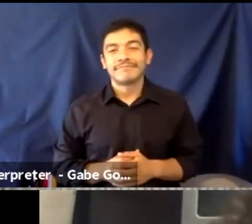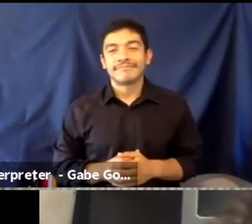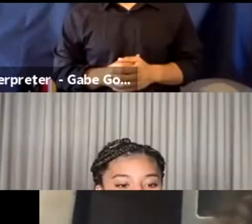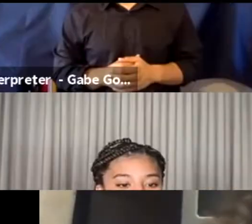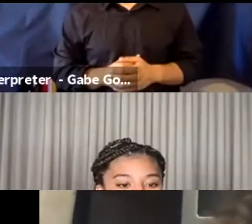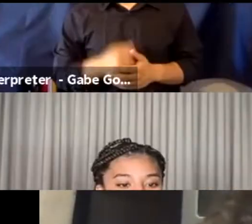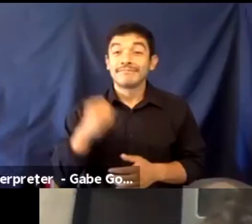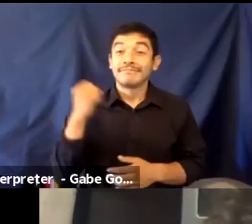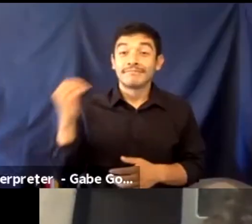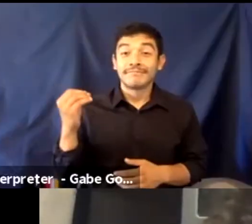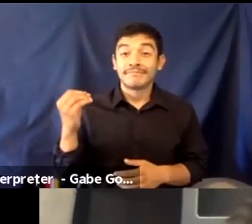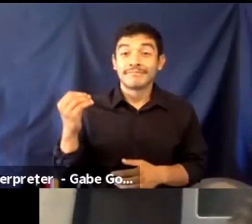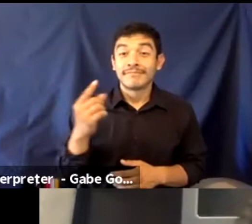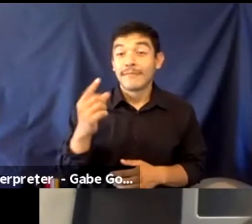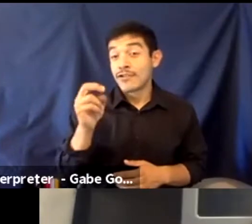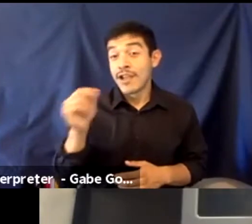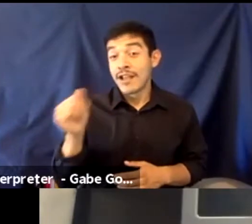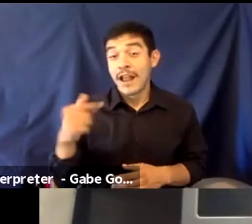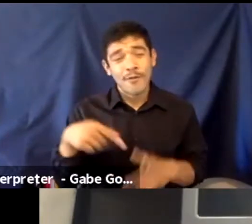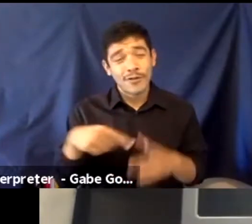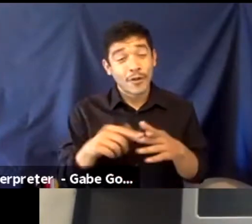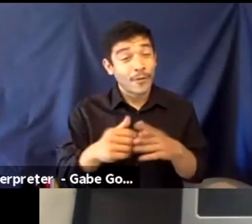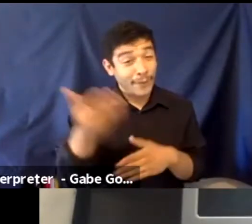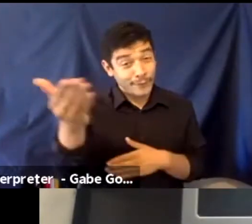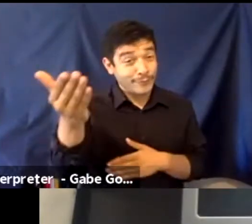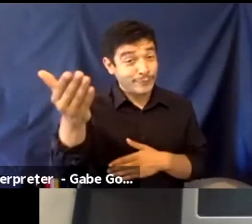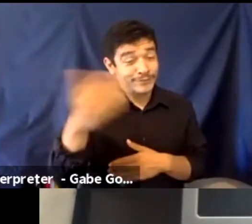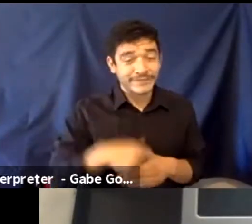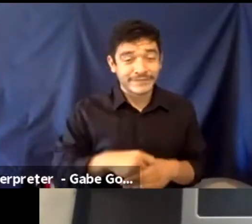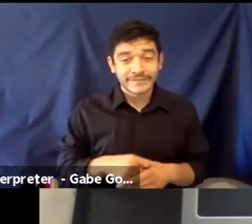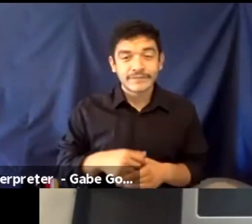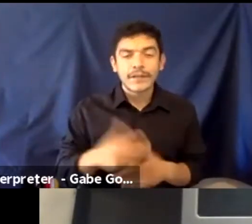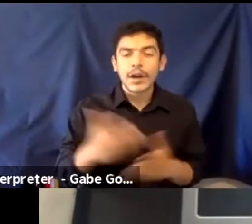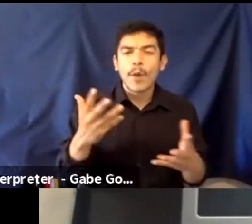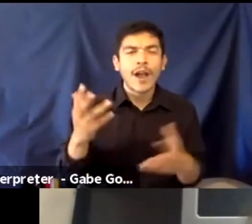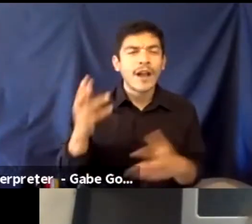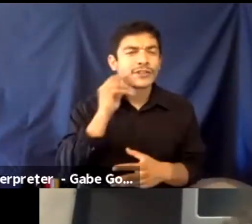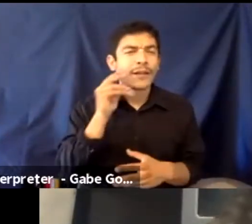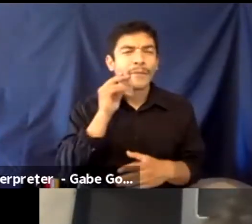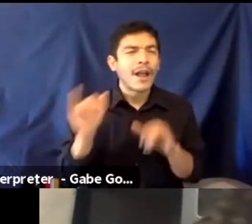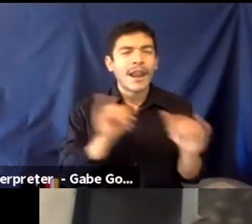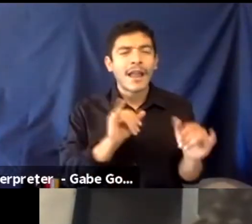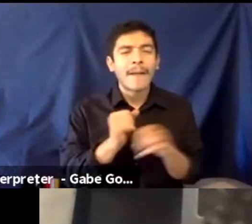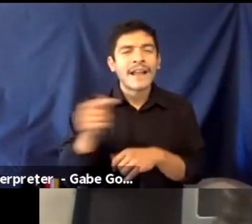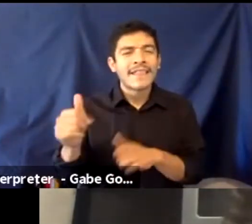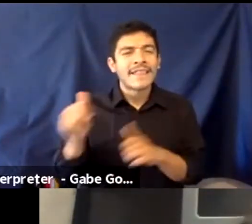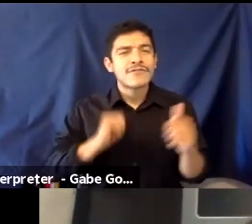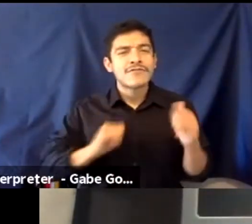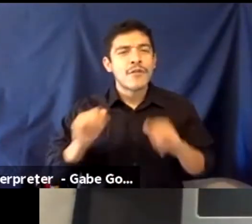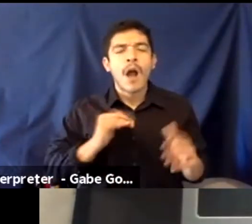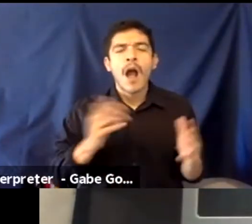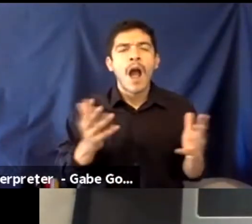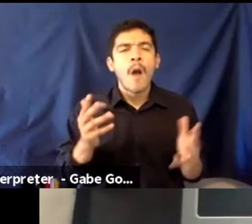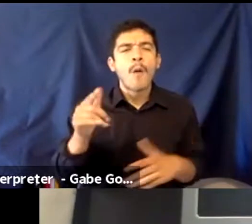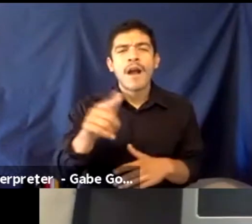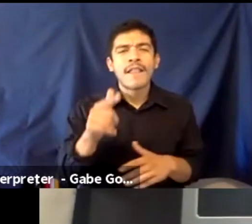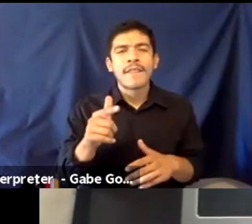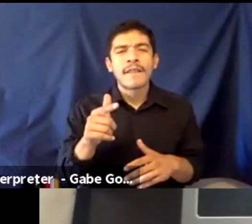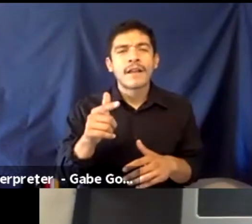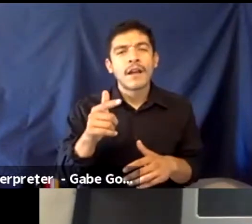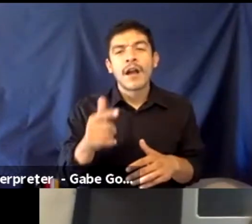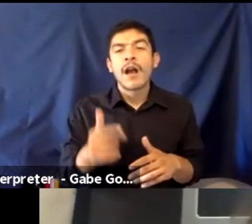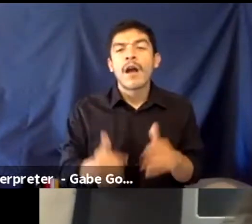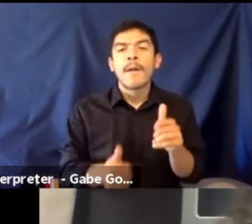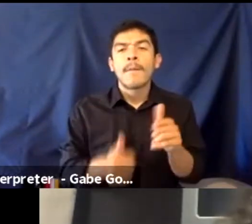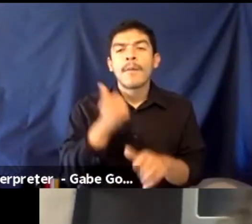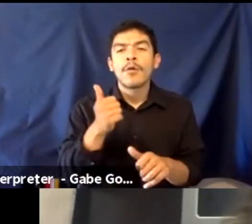So, Gia, let's start with you. What was the experience like making the show, and what would you say the most fun part of working